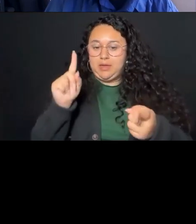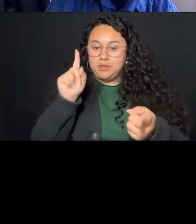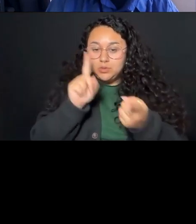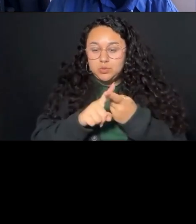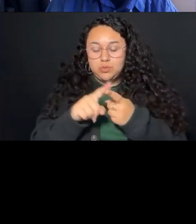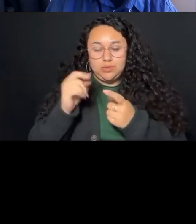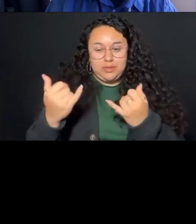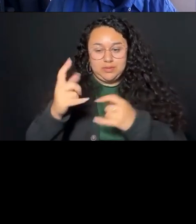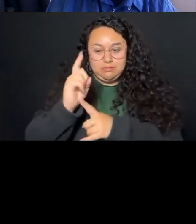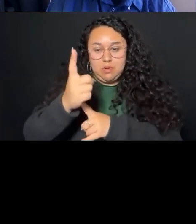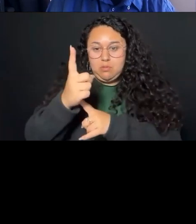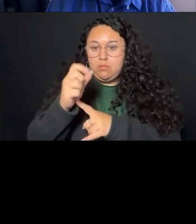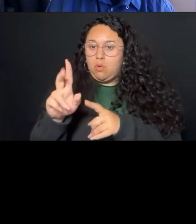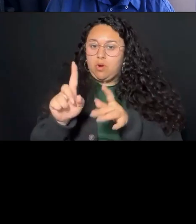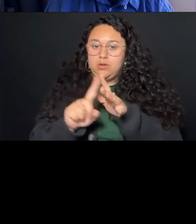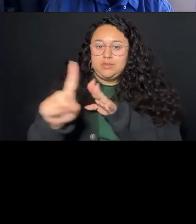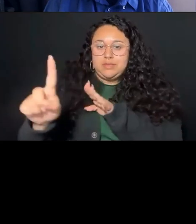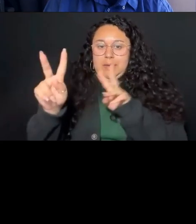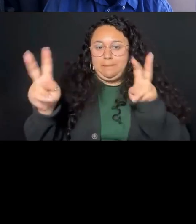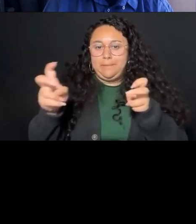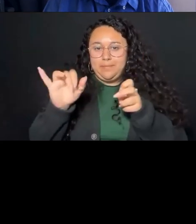moment.